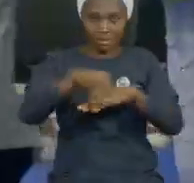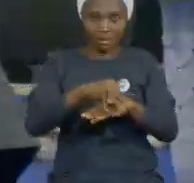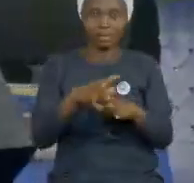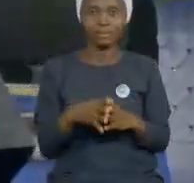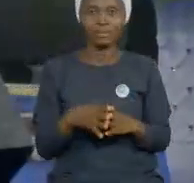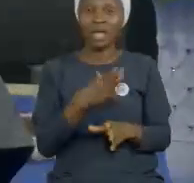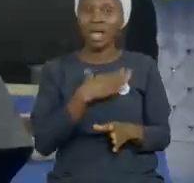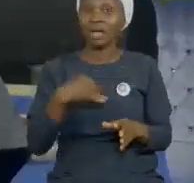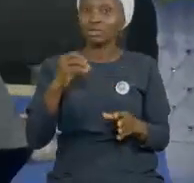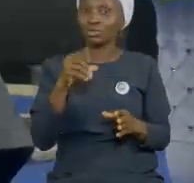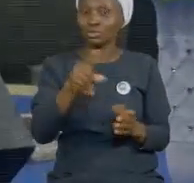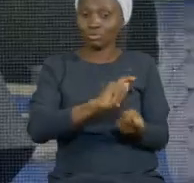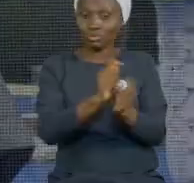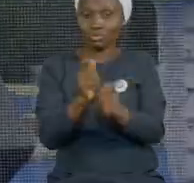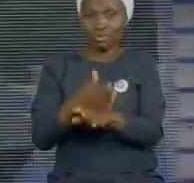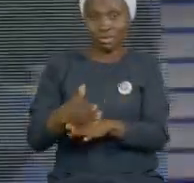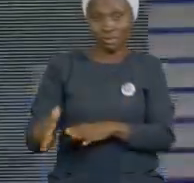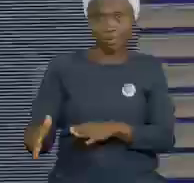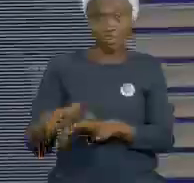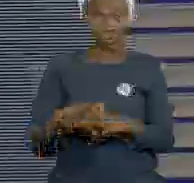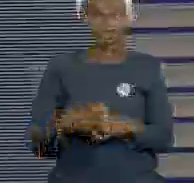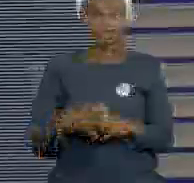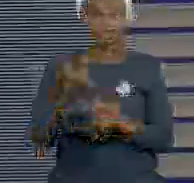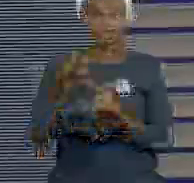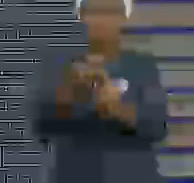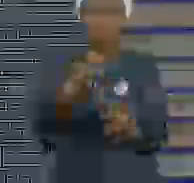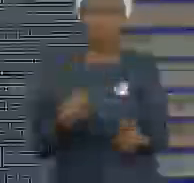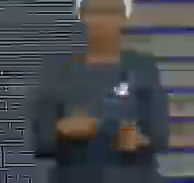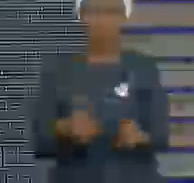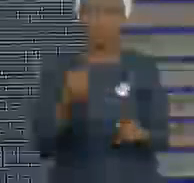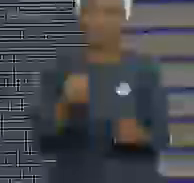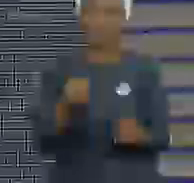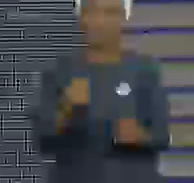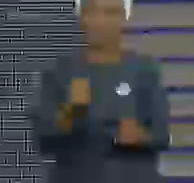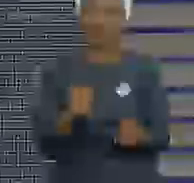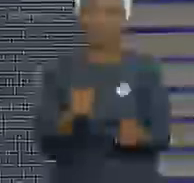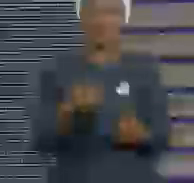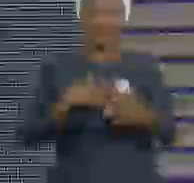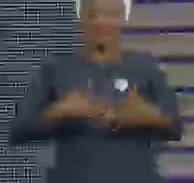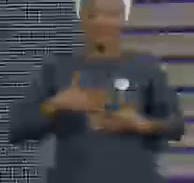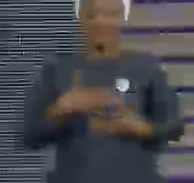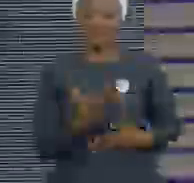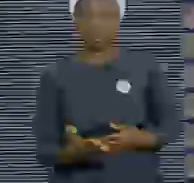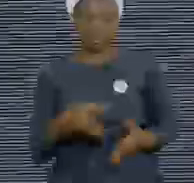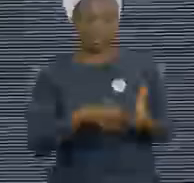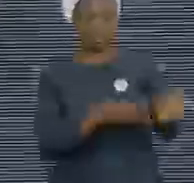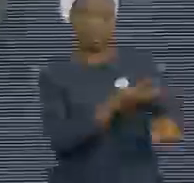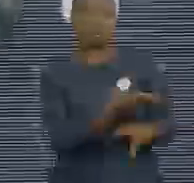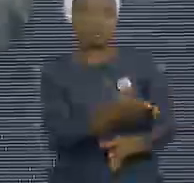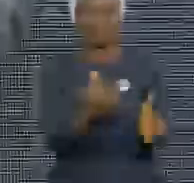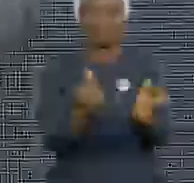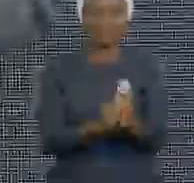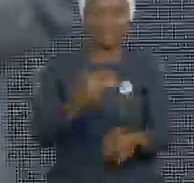so you turn away from the mundane things of the world that will not give a